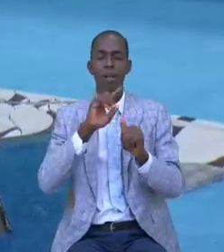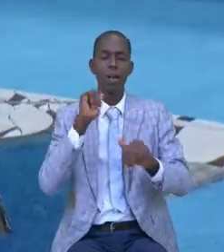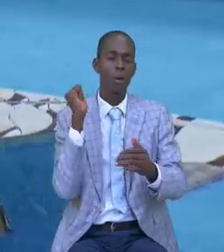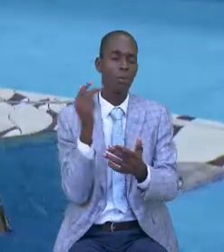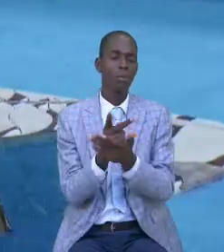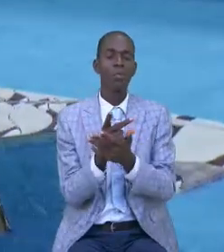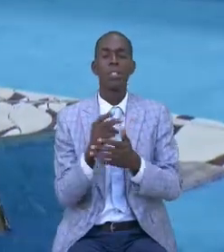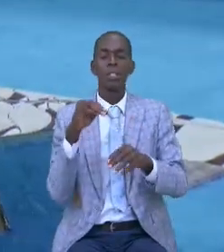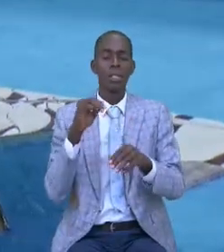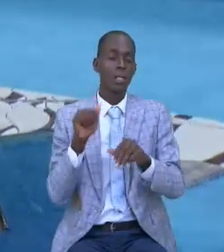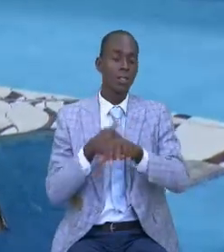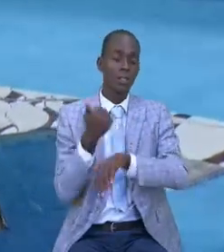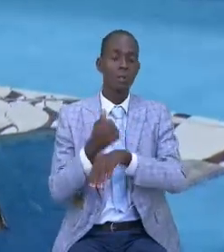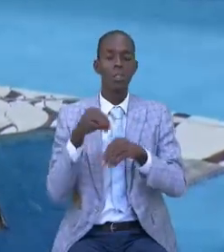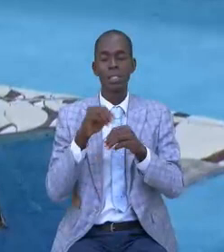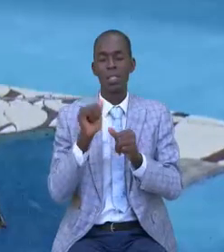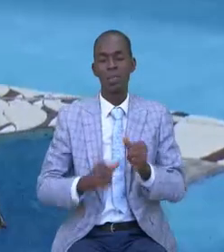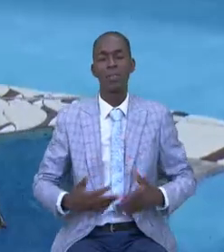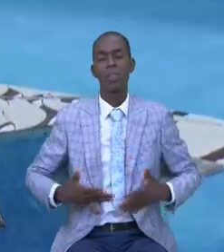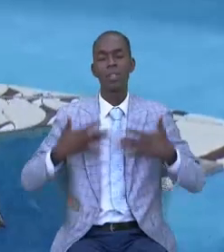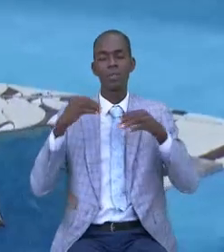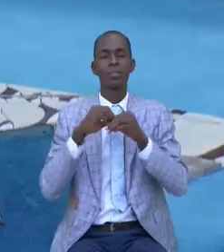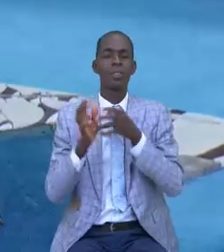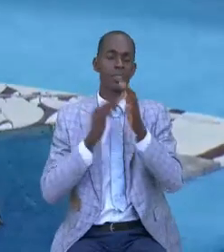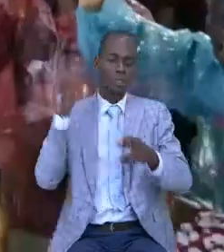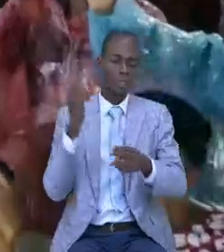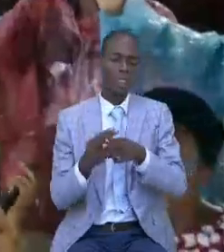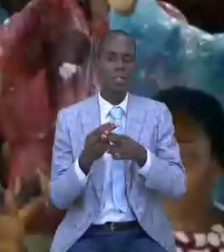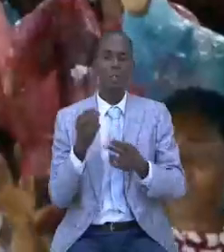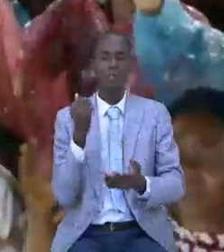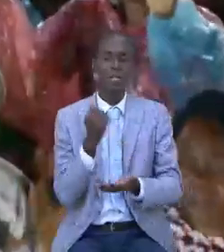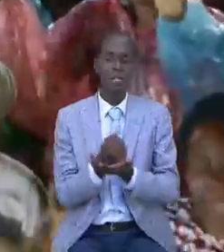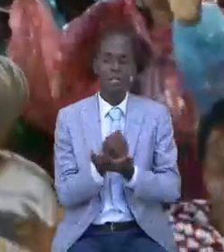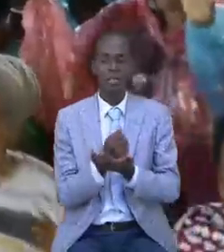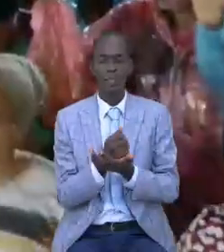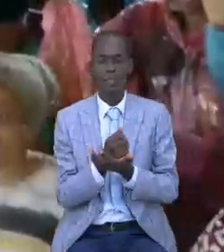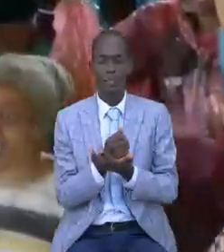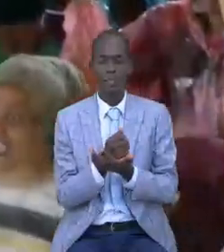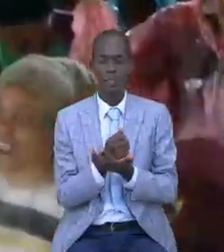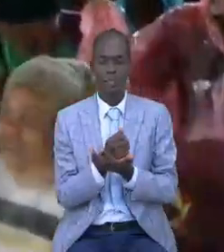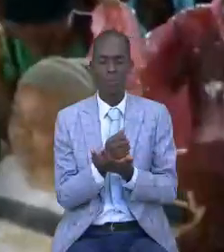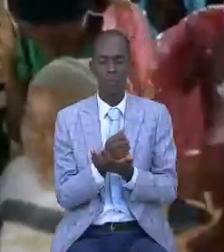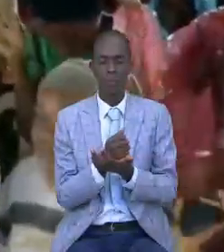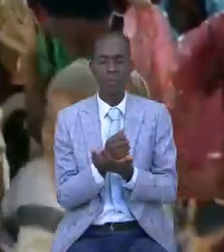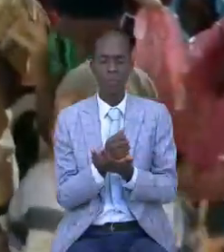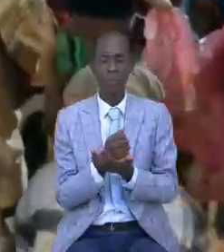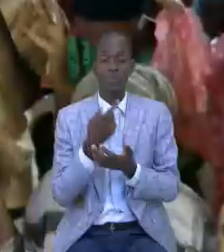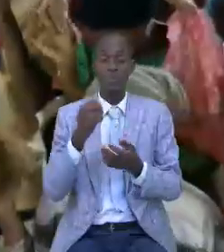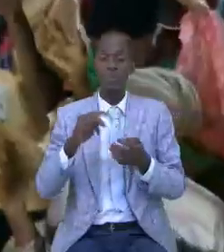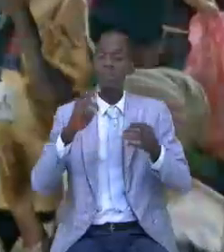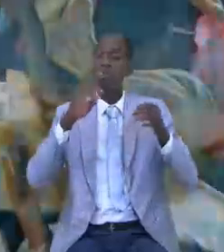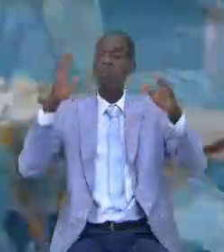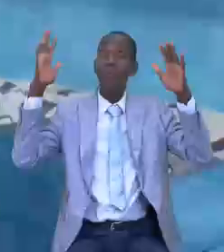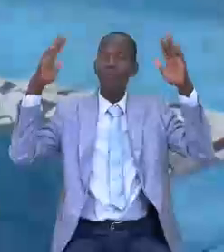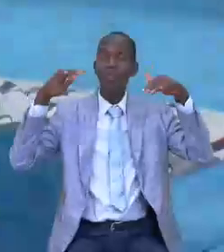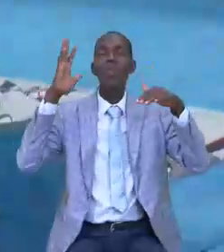Confirm in every life tonight in Jesus' name. The rain will